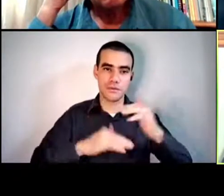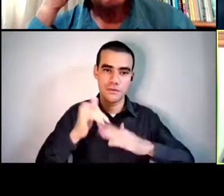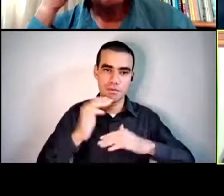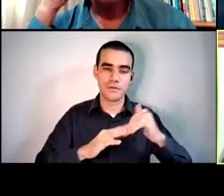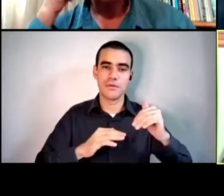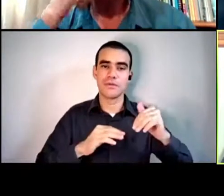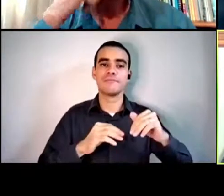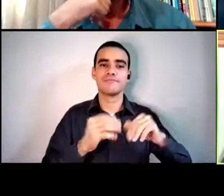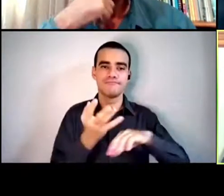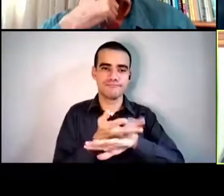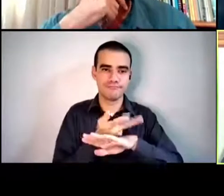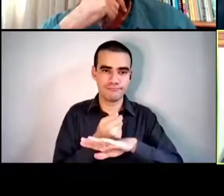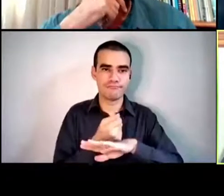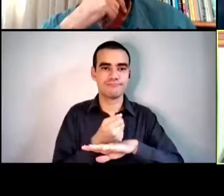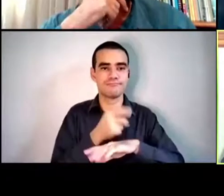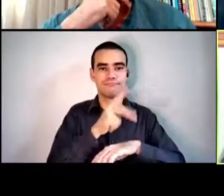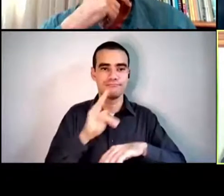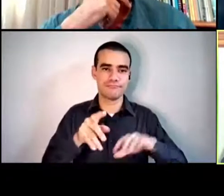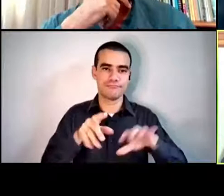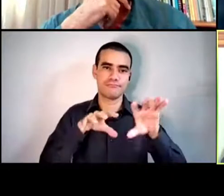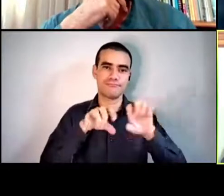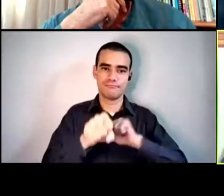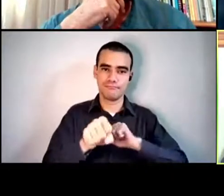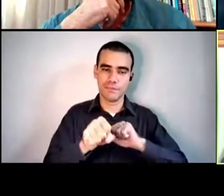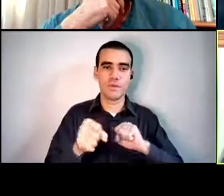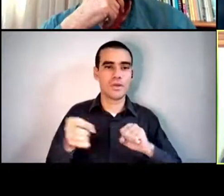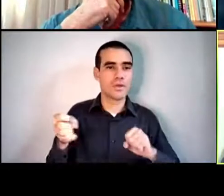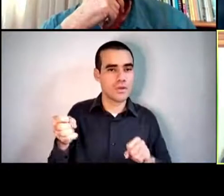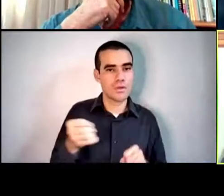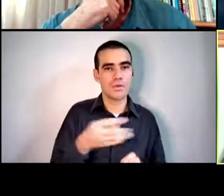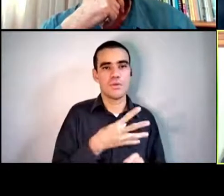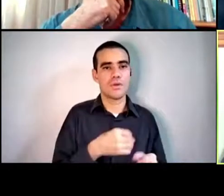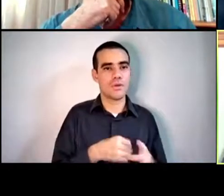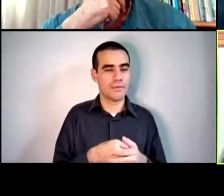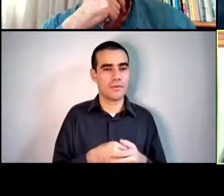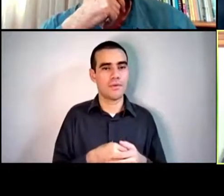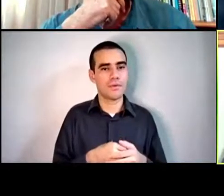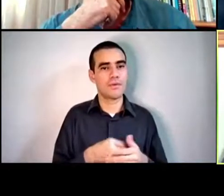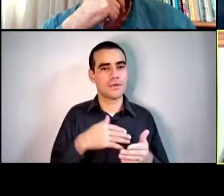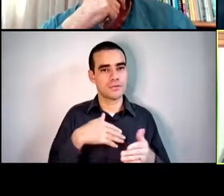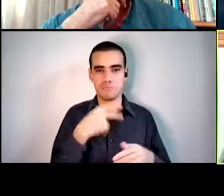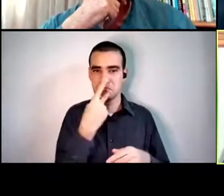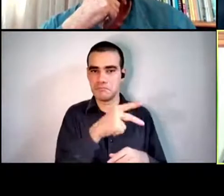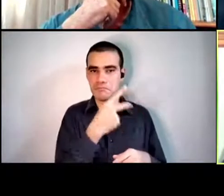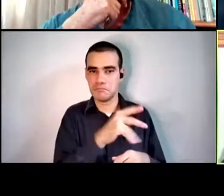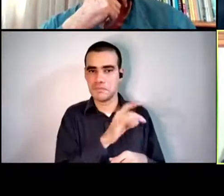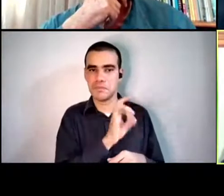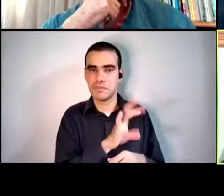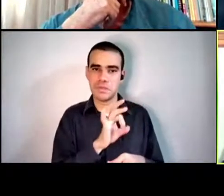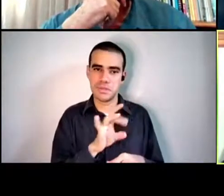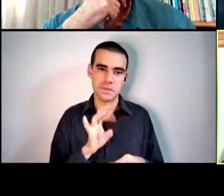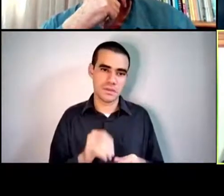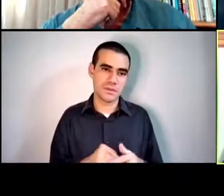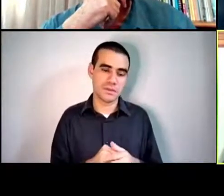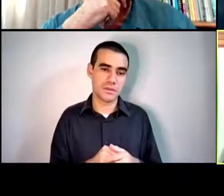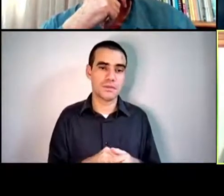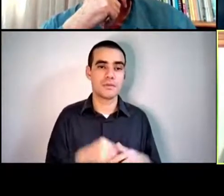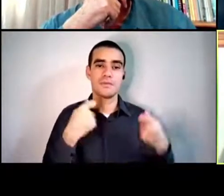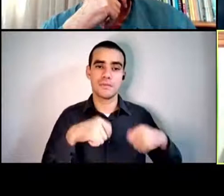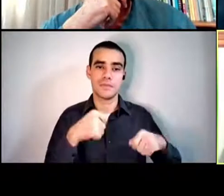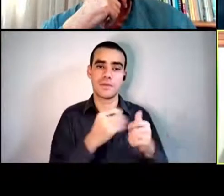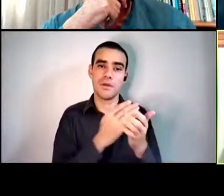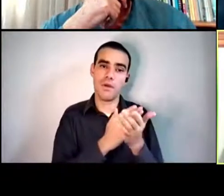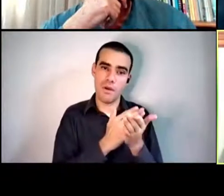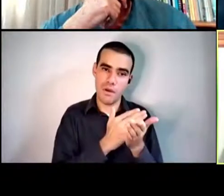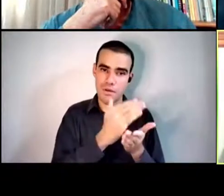to cover the lack of teachers and inform a new generation, and then it will walk on its own. But